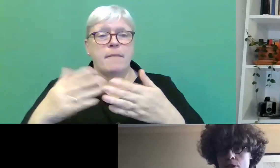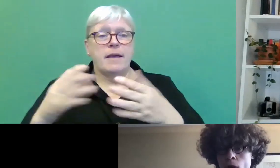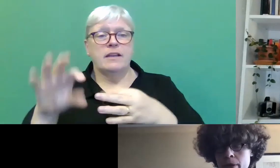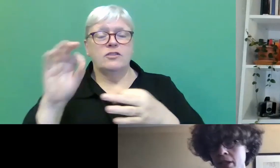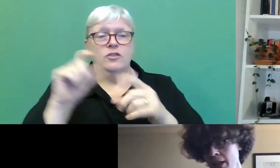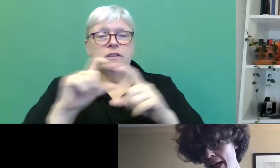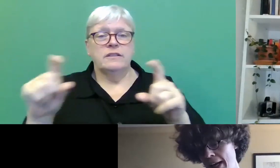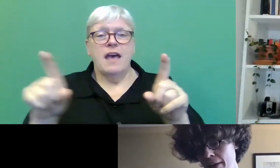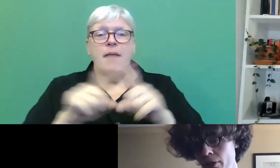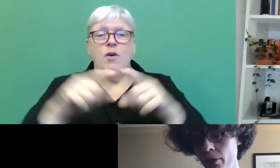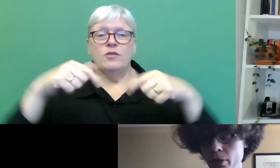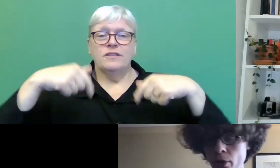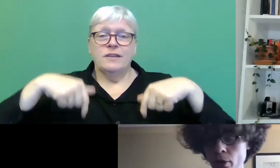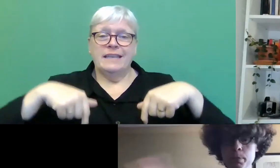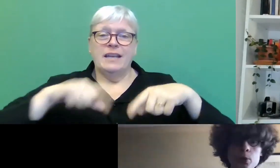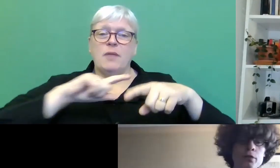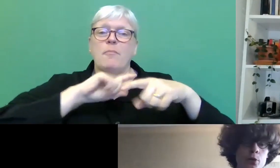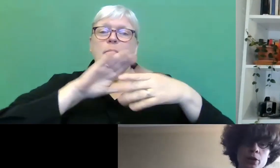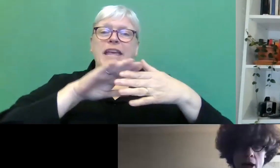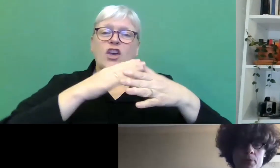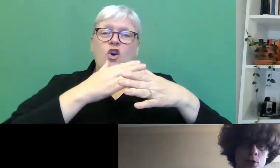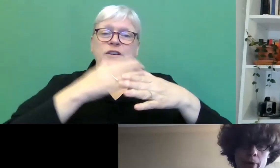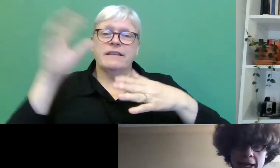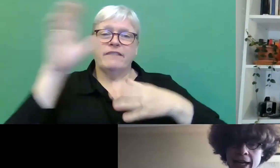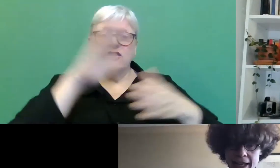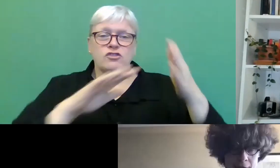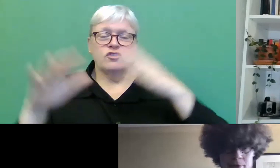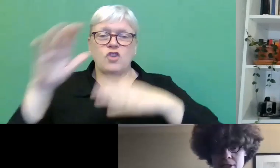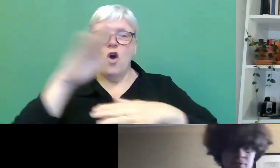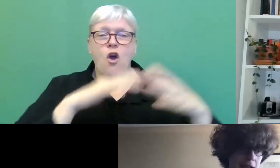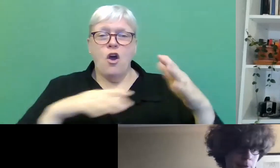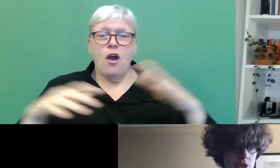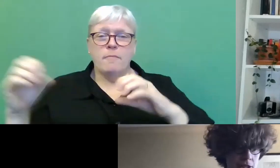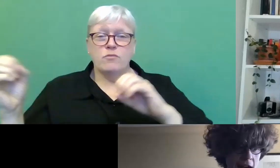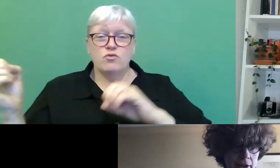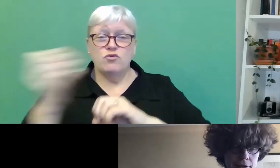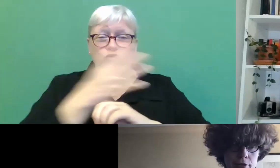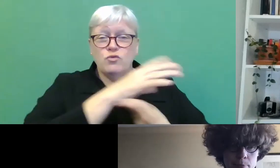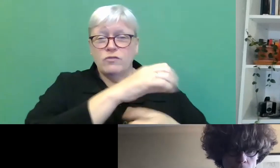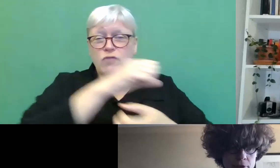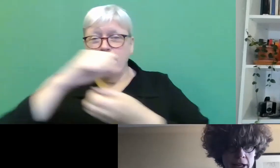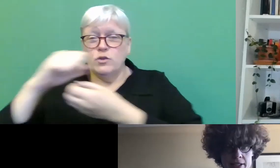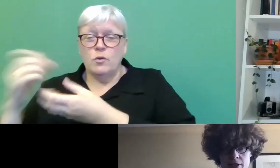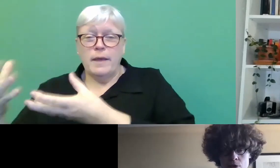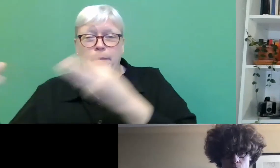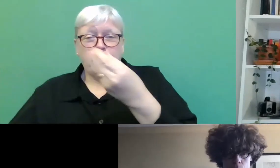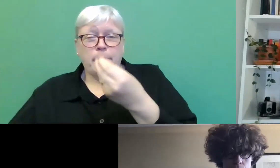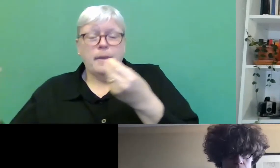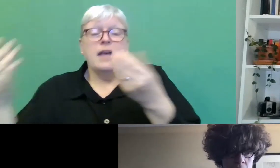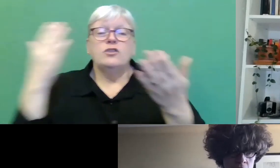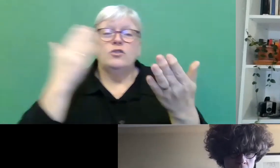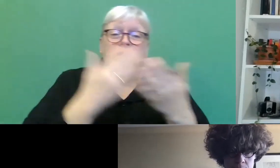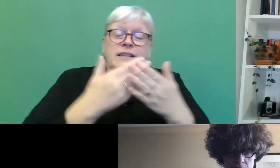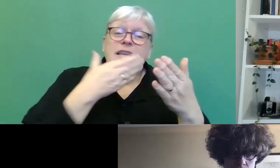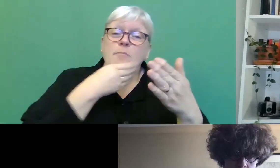of a storm." The one that blew through and grabbed you away. Again, it was very much in narrative with boyfriends and this whole notion